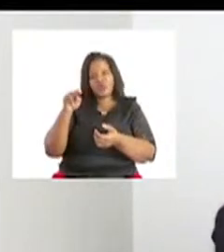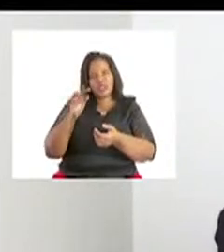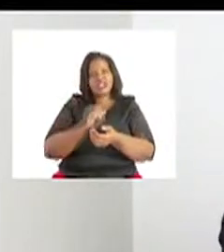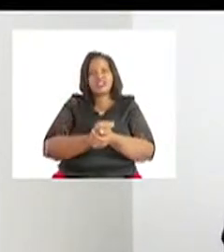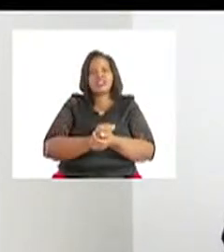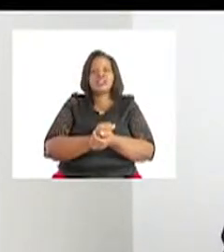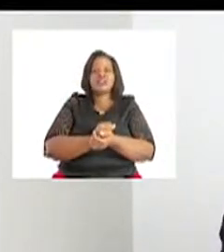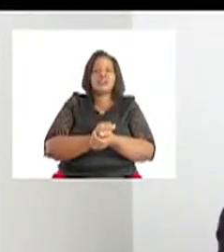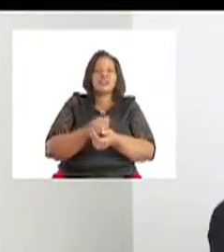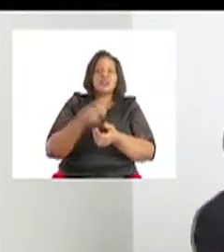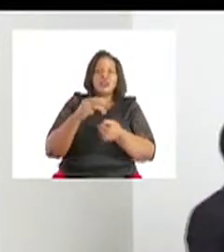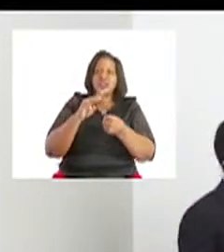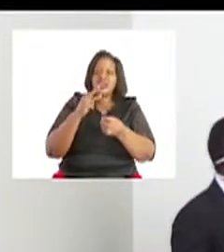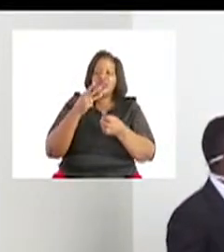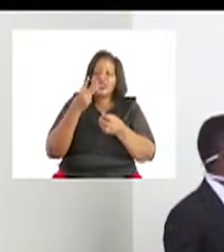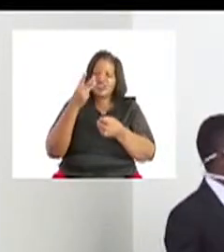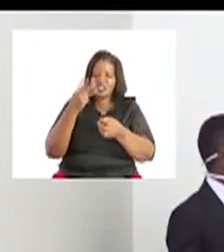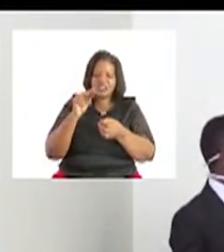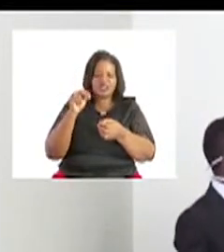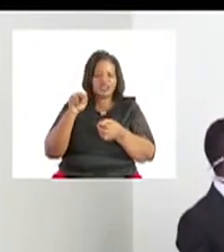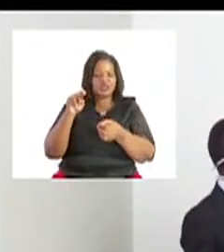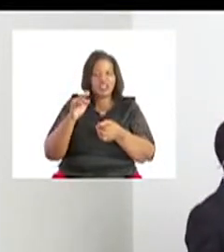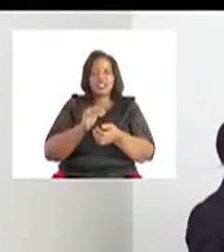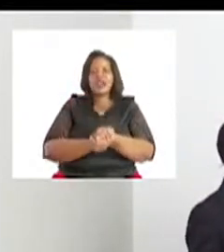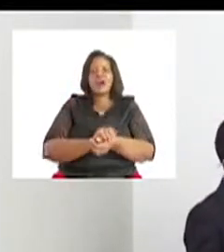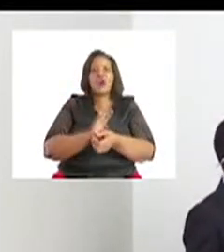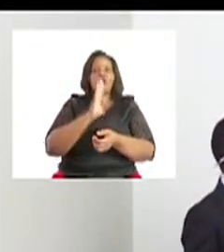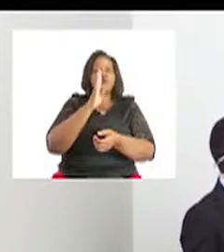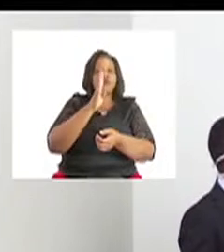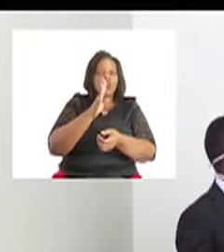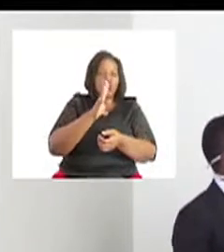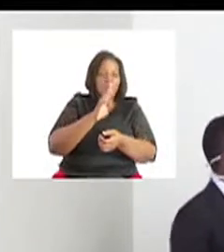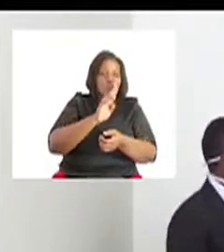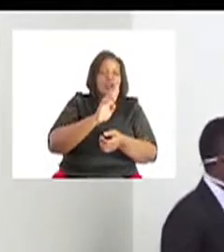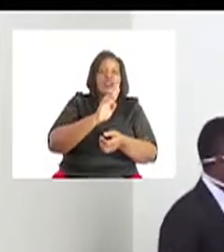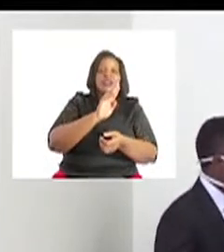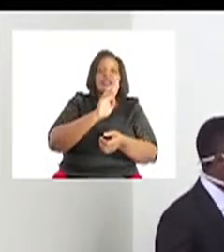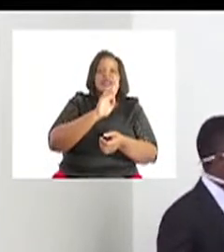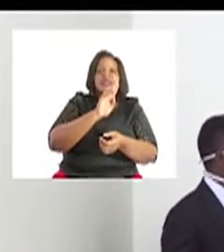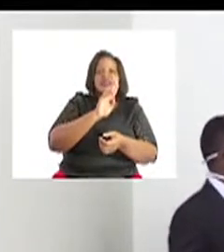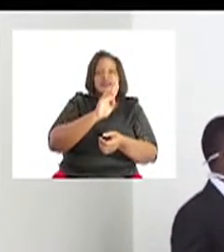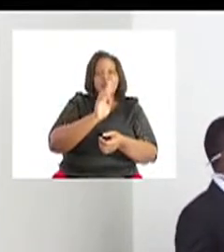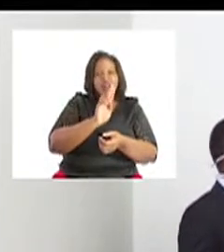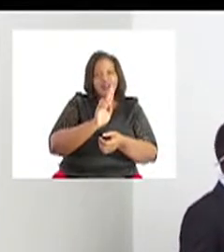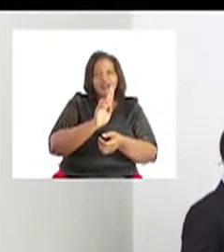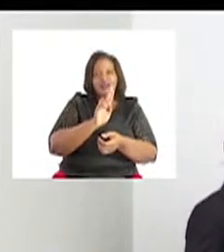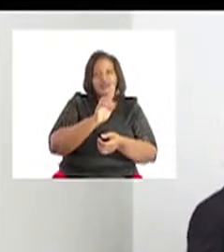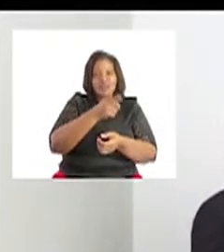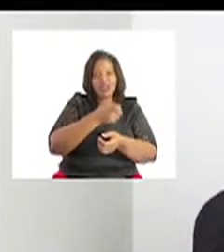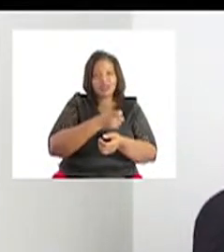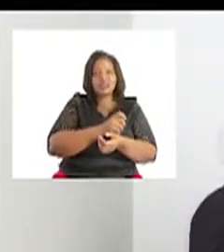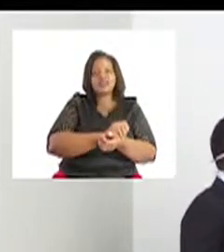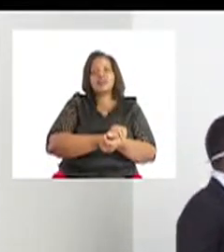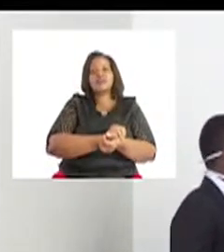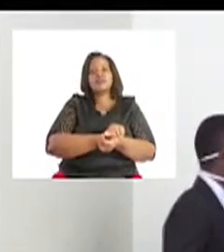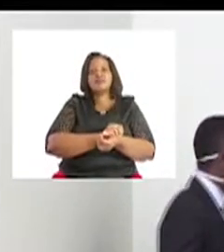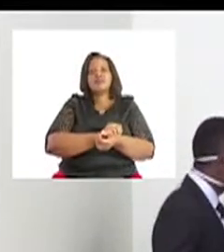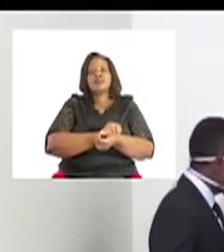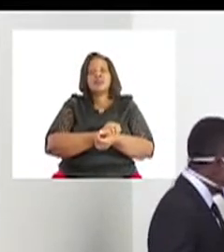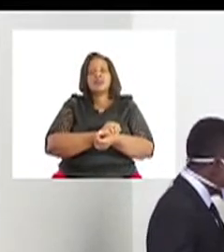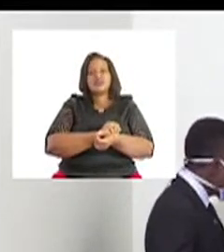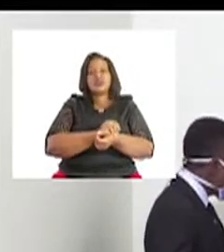Of 3 is unit. Of 4 is thousand, and it